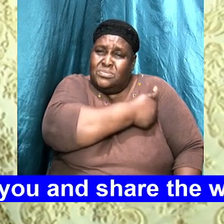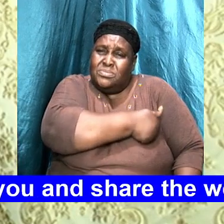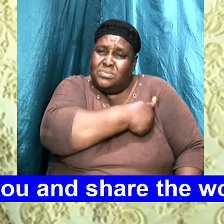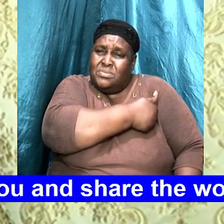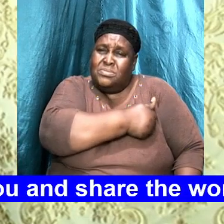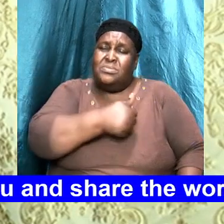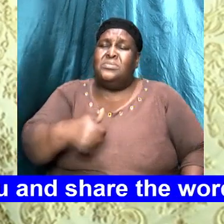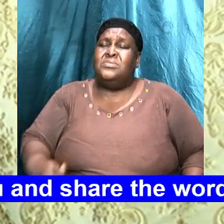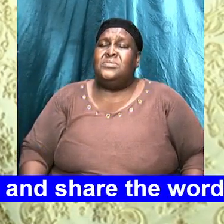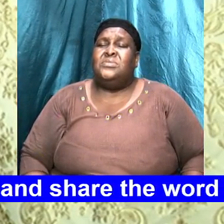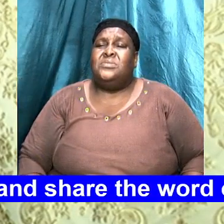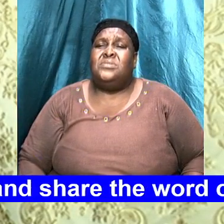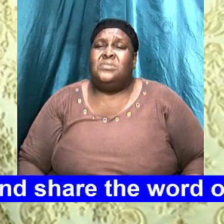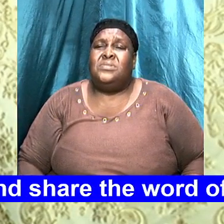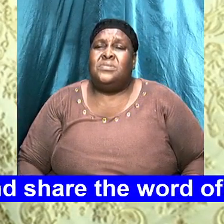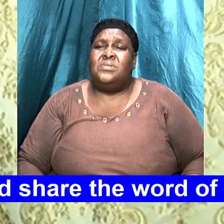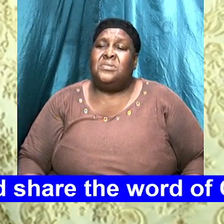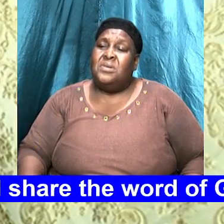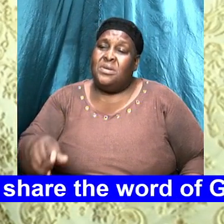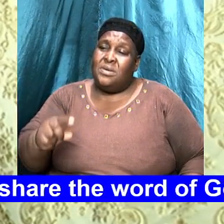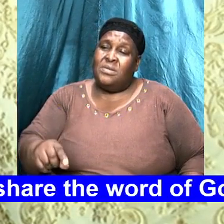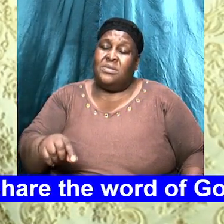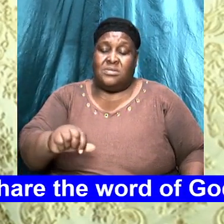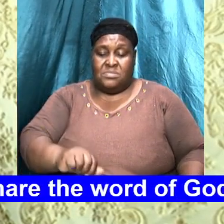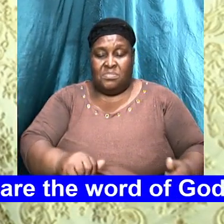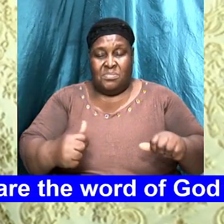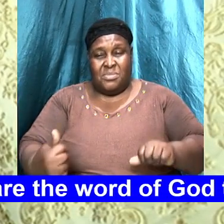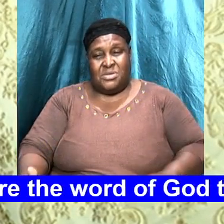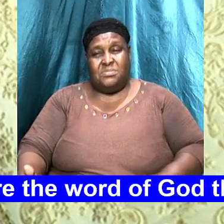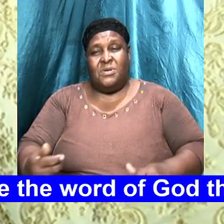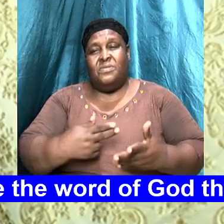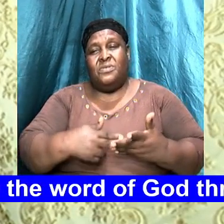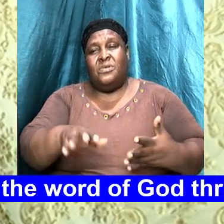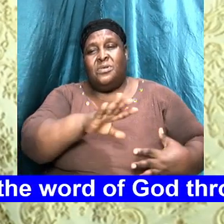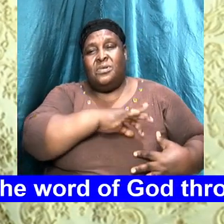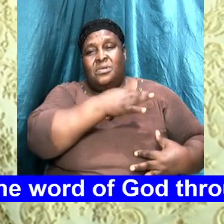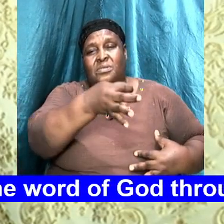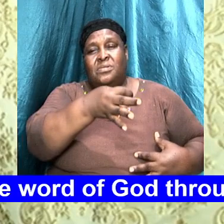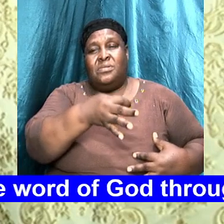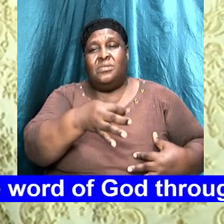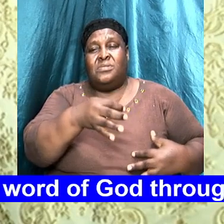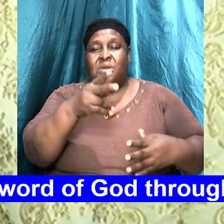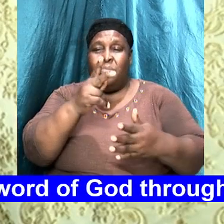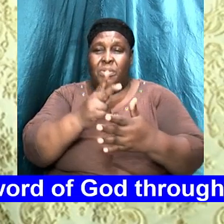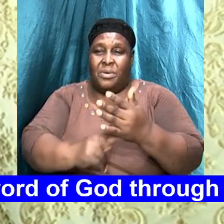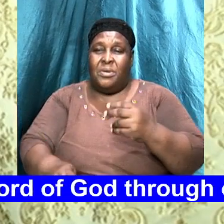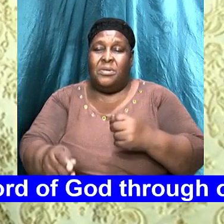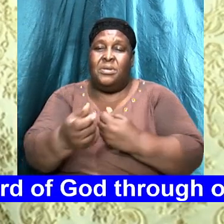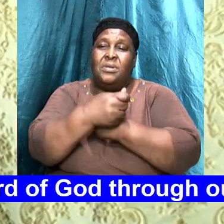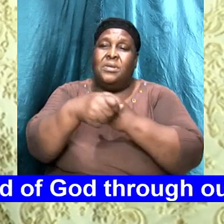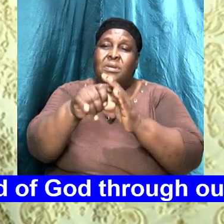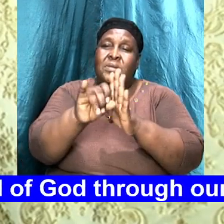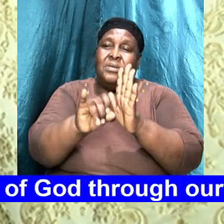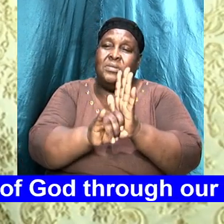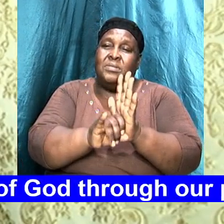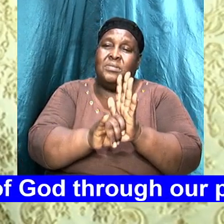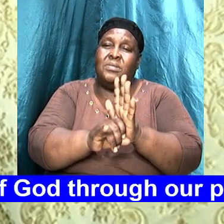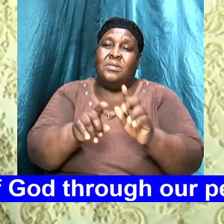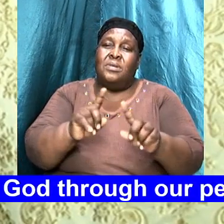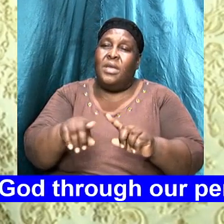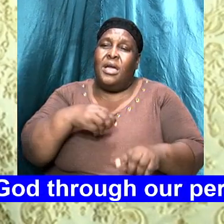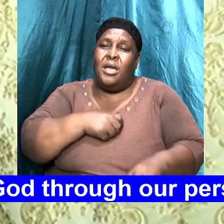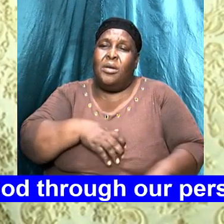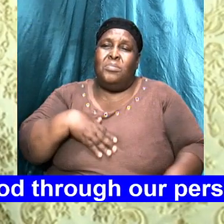this baptism of the Holy Ghost is a part of salvation we cannot please